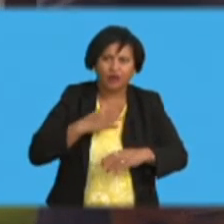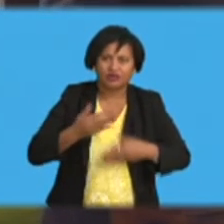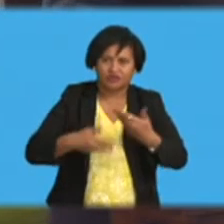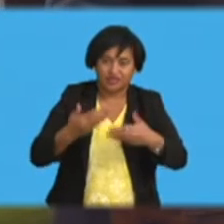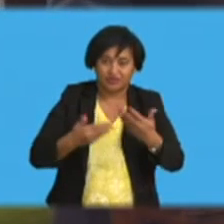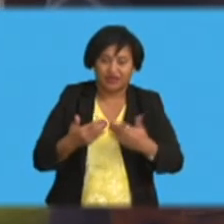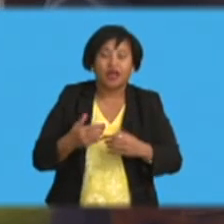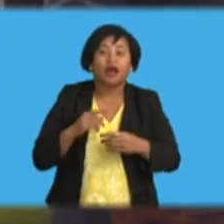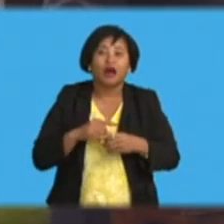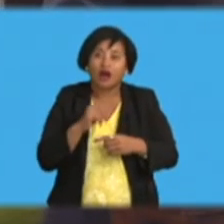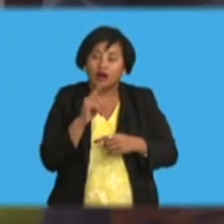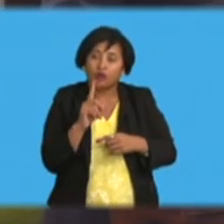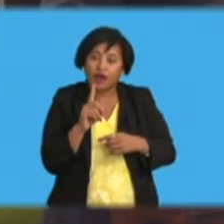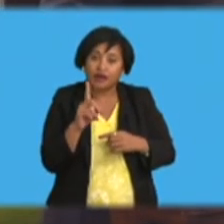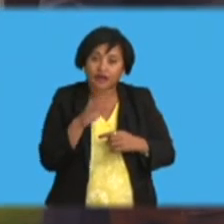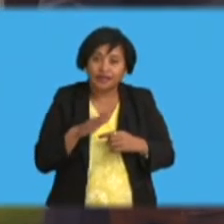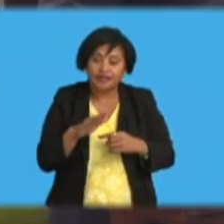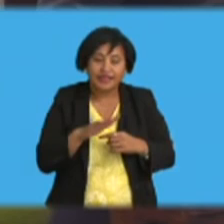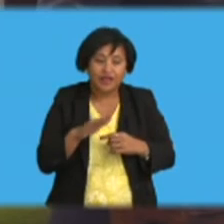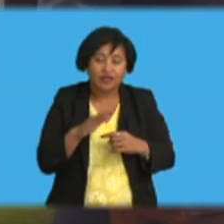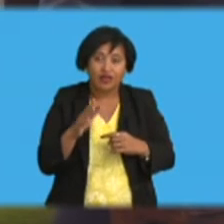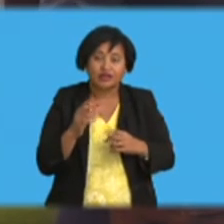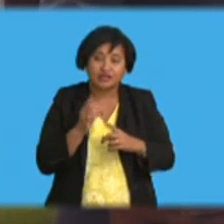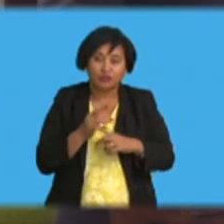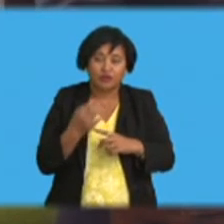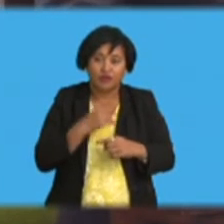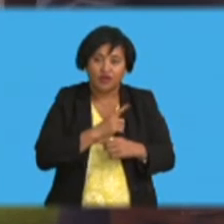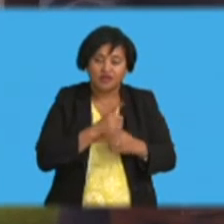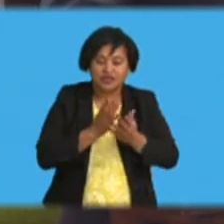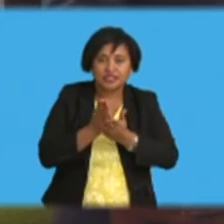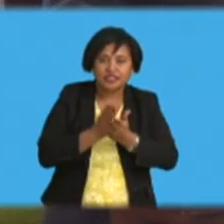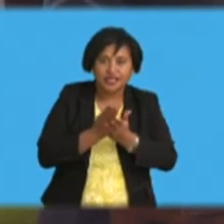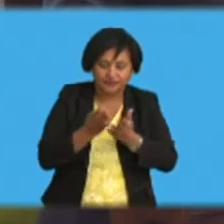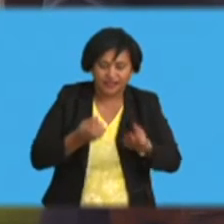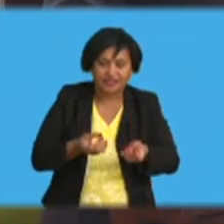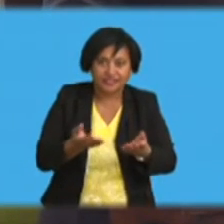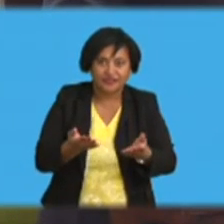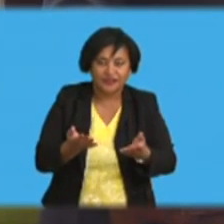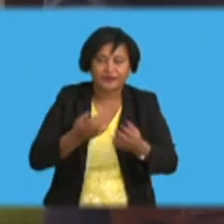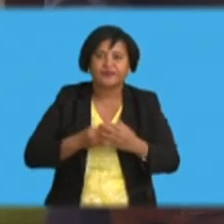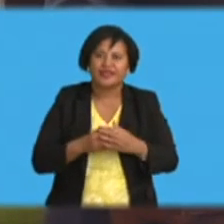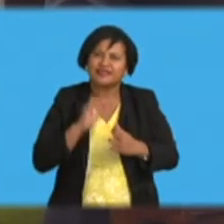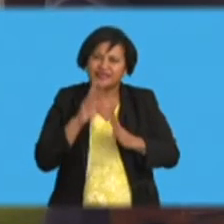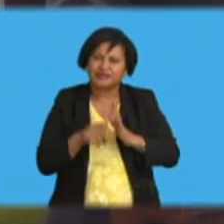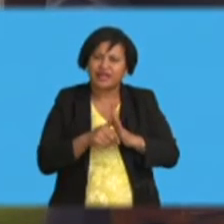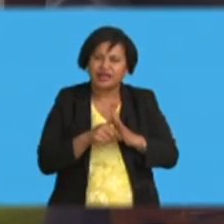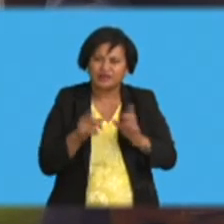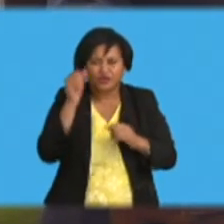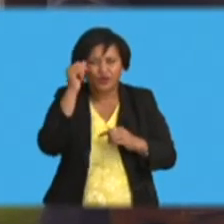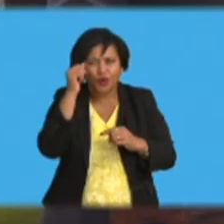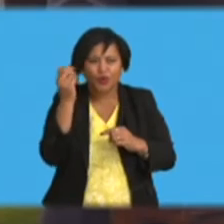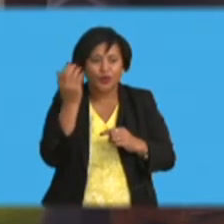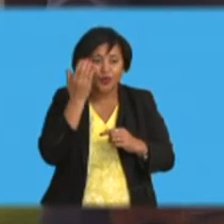Speaker, one area that of course is very important for us is the service delivery. As you know, that previously at times Air Pacific used